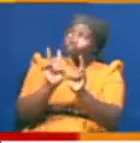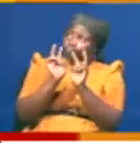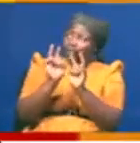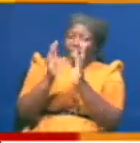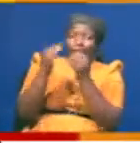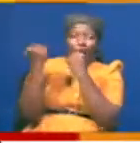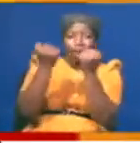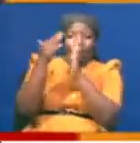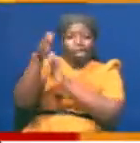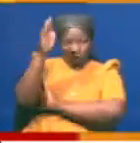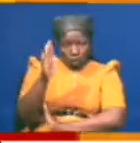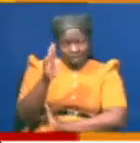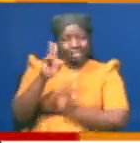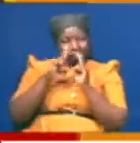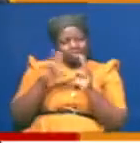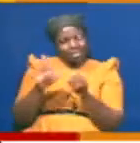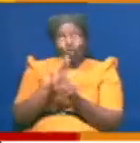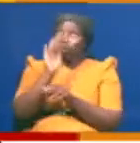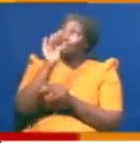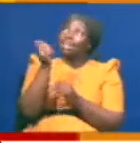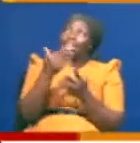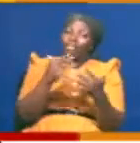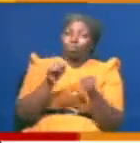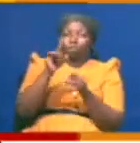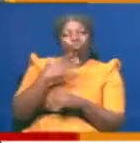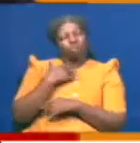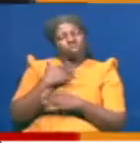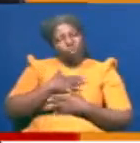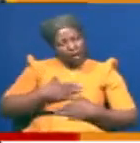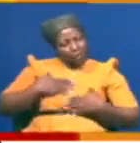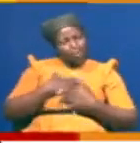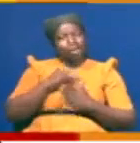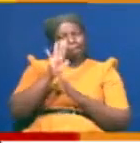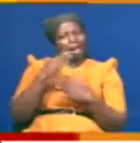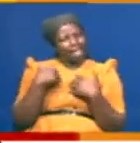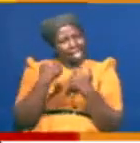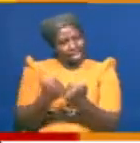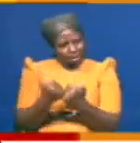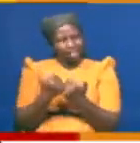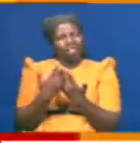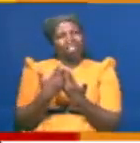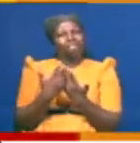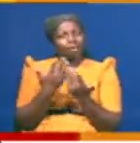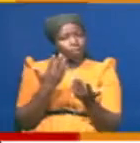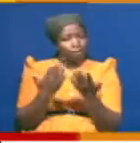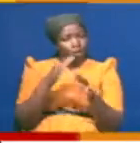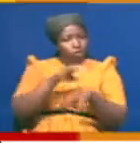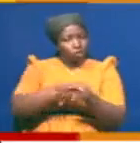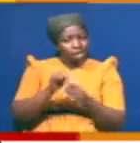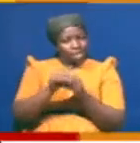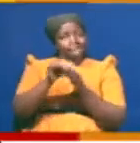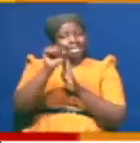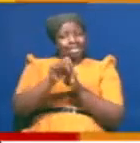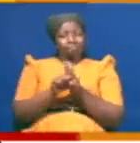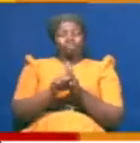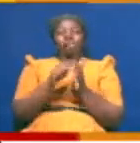it's peaceful. You ask anything you want. You appreciate your health. Maybe you got leadership. But you'll see a lot of these